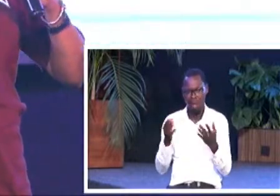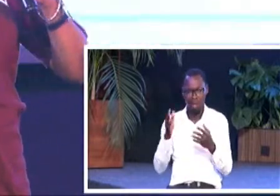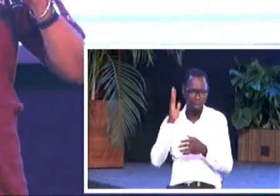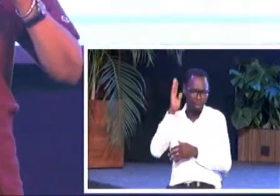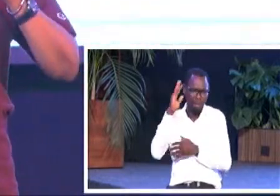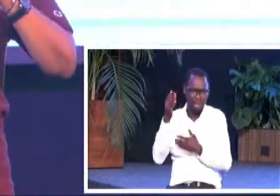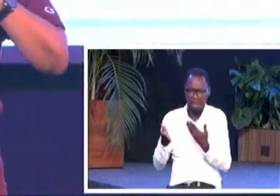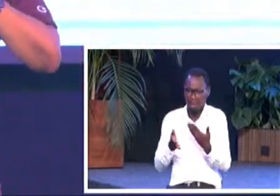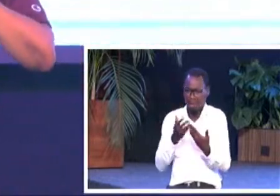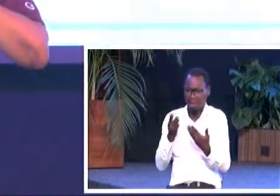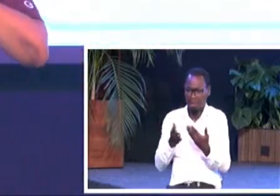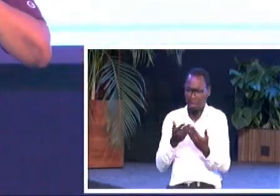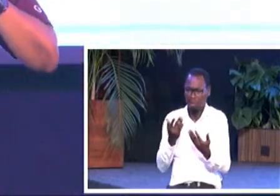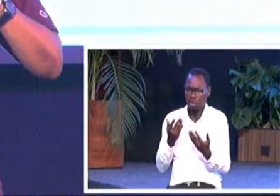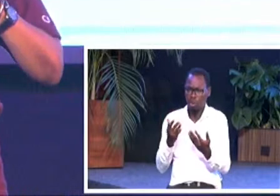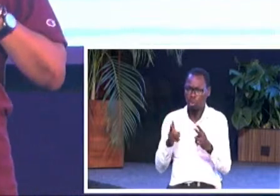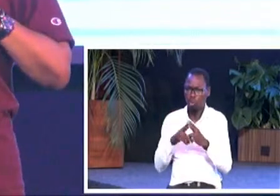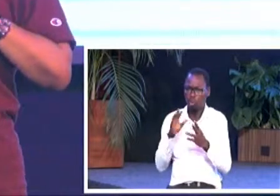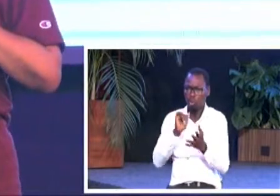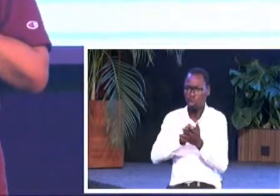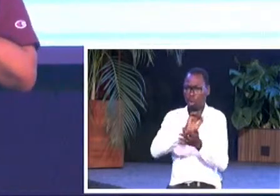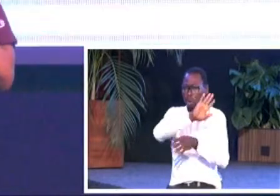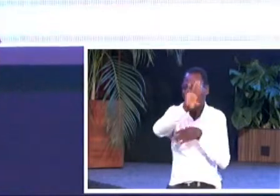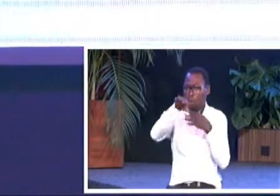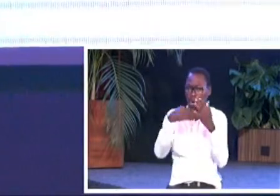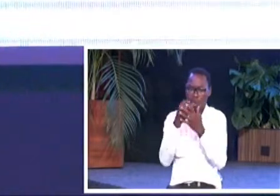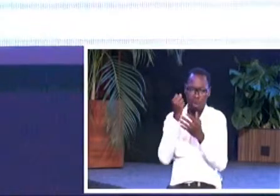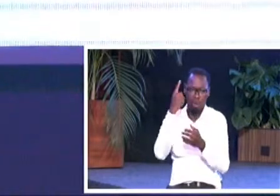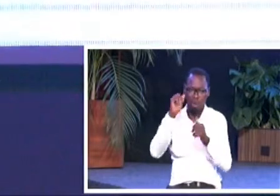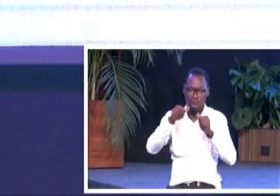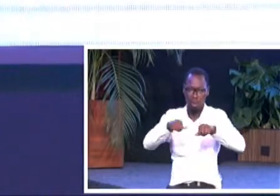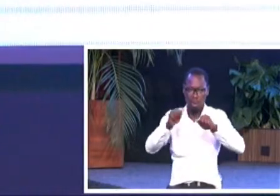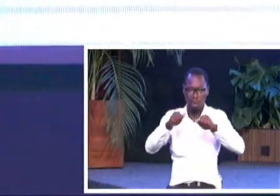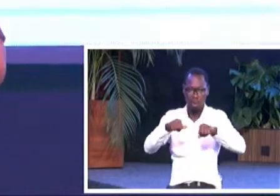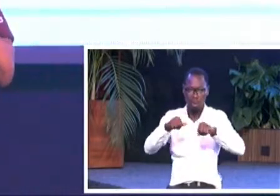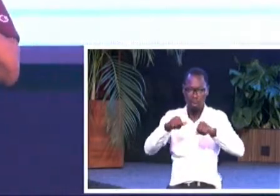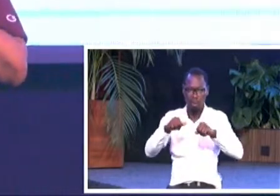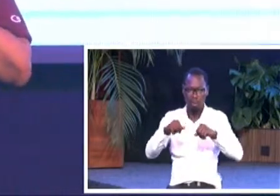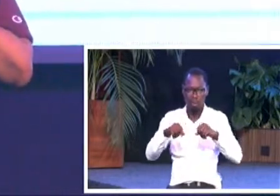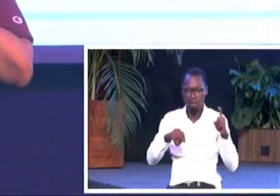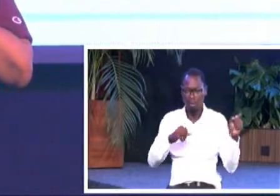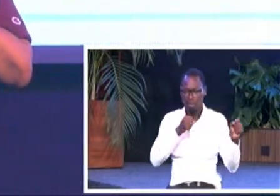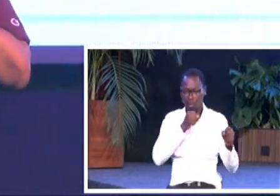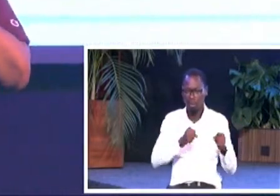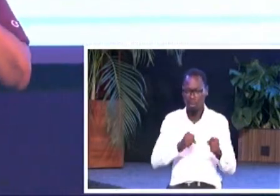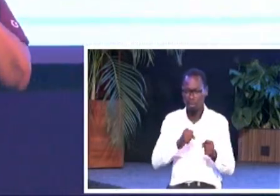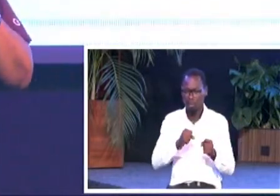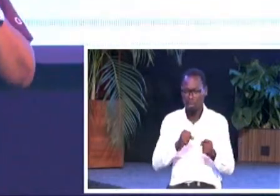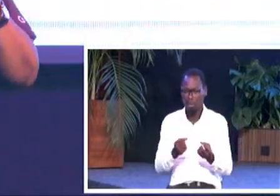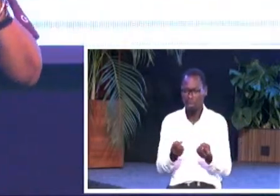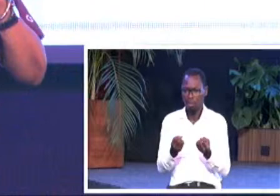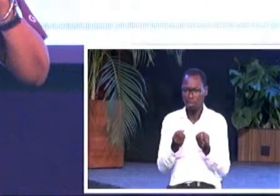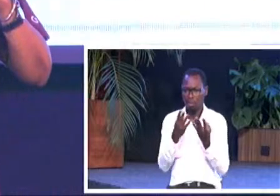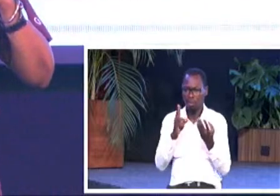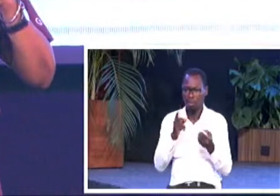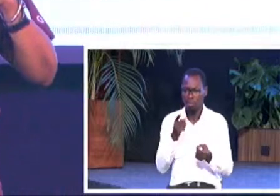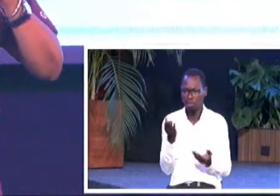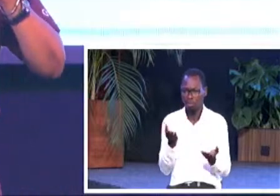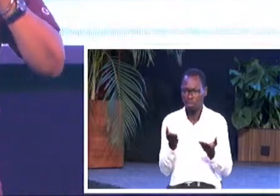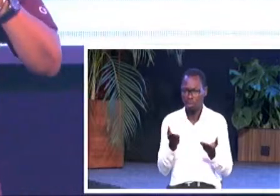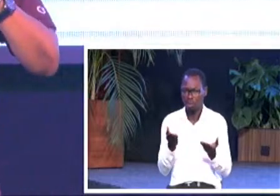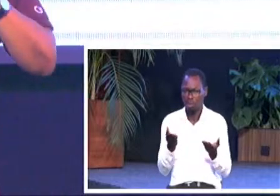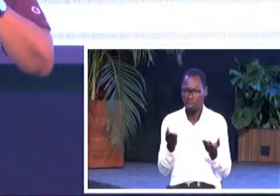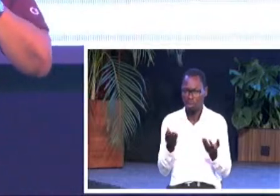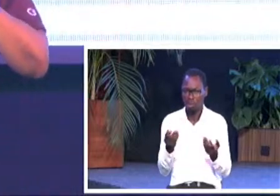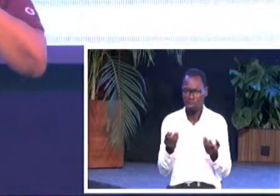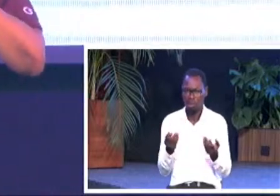I made it simple so that everyone can understand. I'm sure most of us here know that we can't